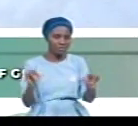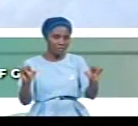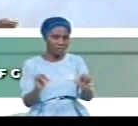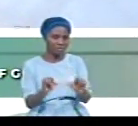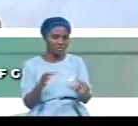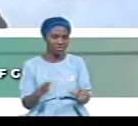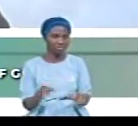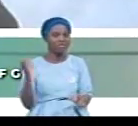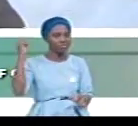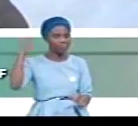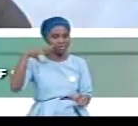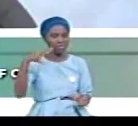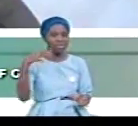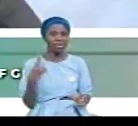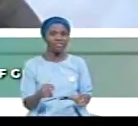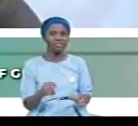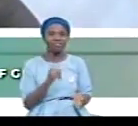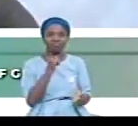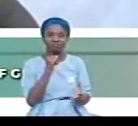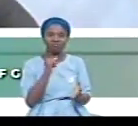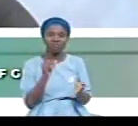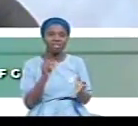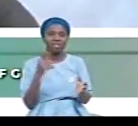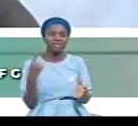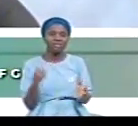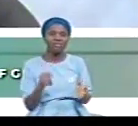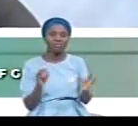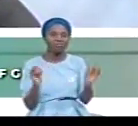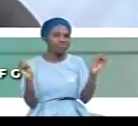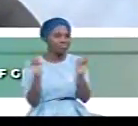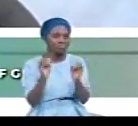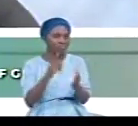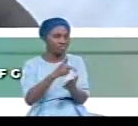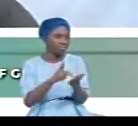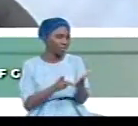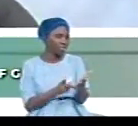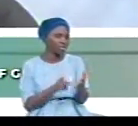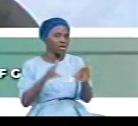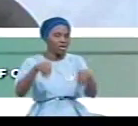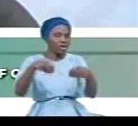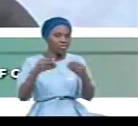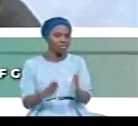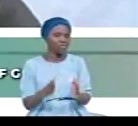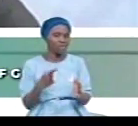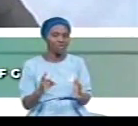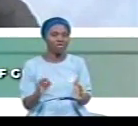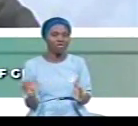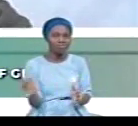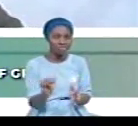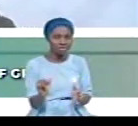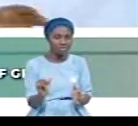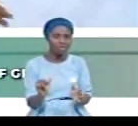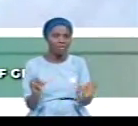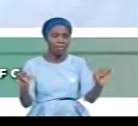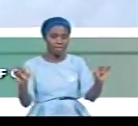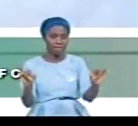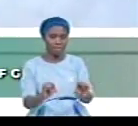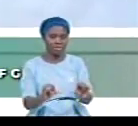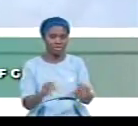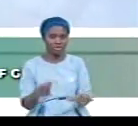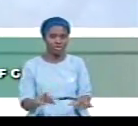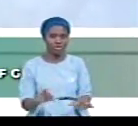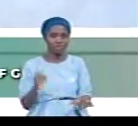grace. The impartial provider of the same measure of grace. Number